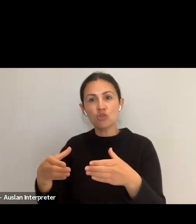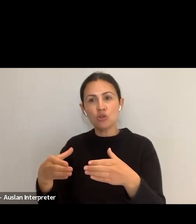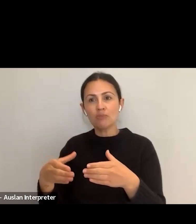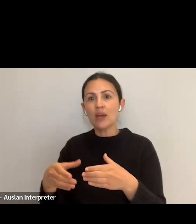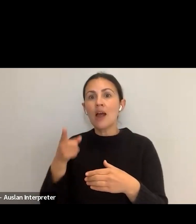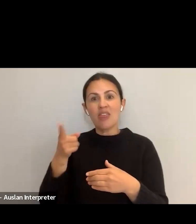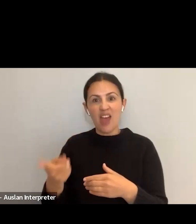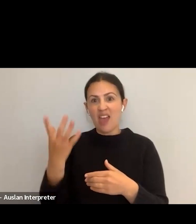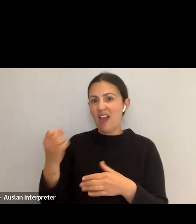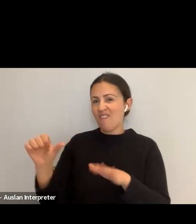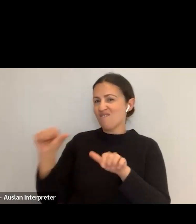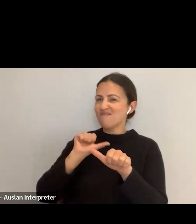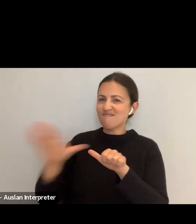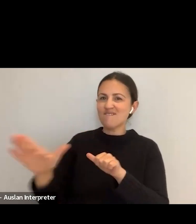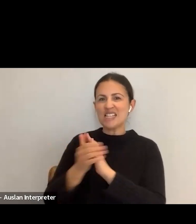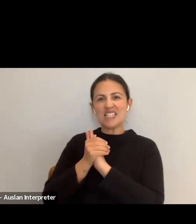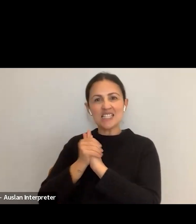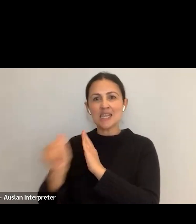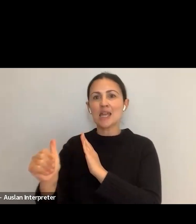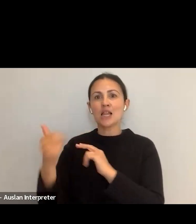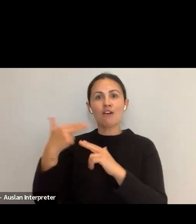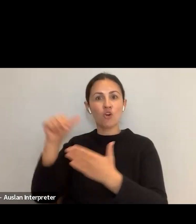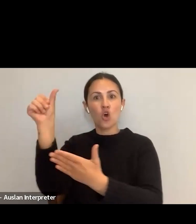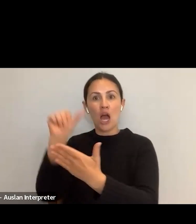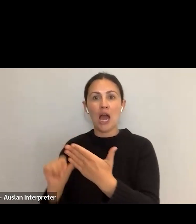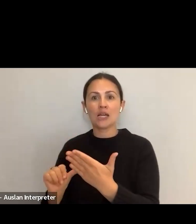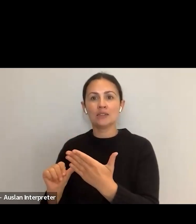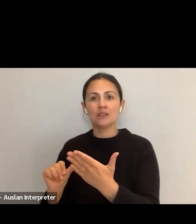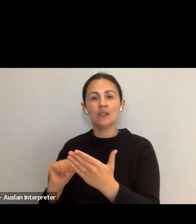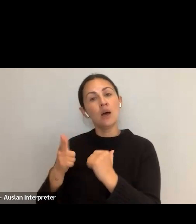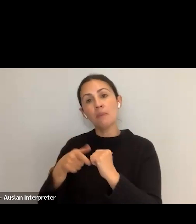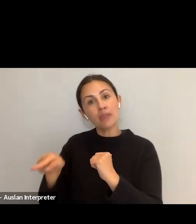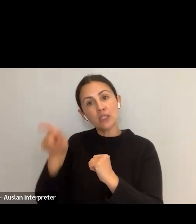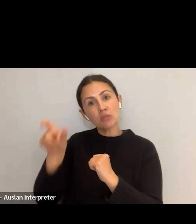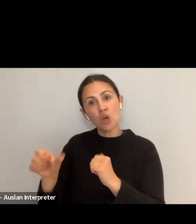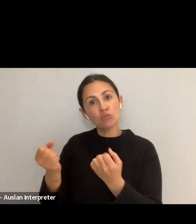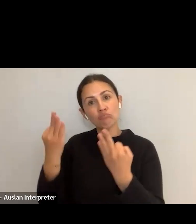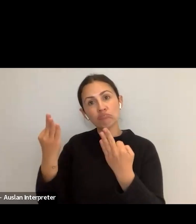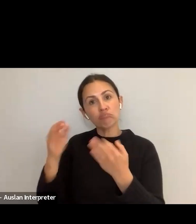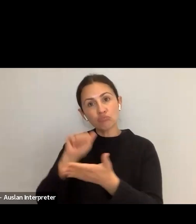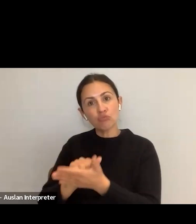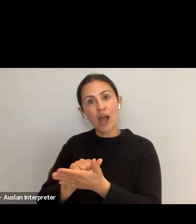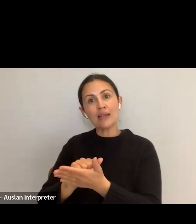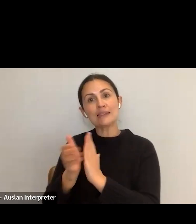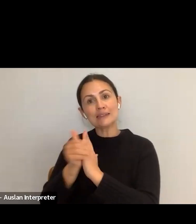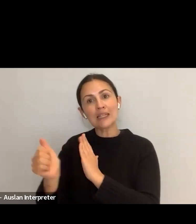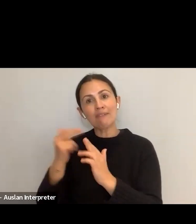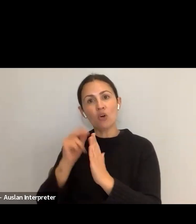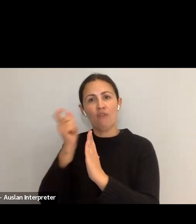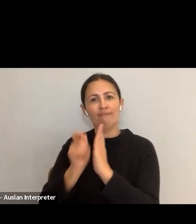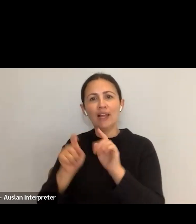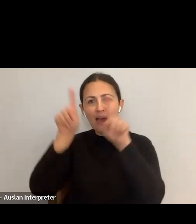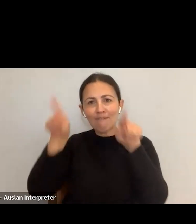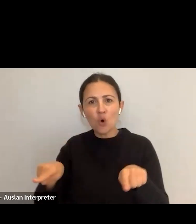resources to pay for a grant writer, compared to maybe an emerging community that doesn't have the resources, doesn't even know a grant